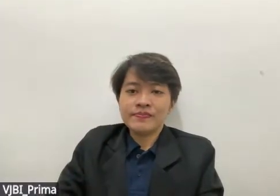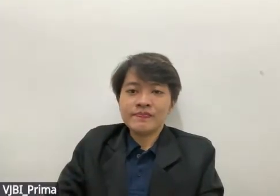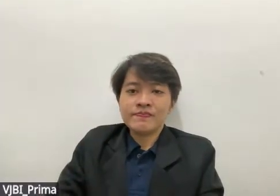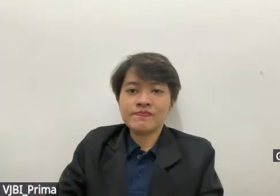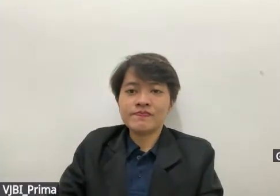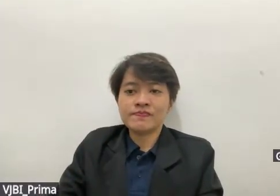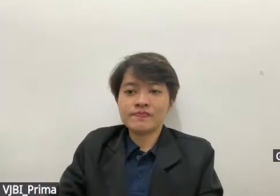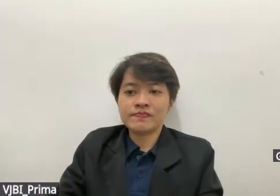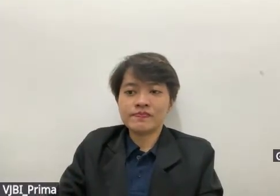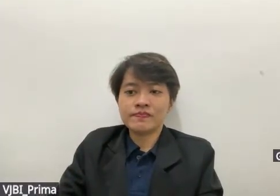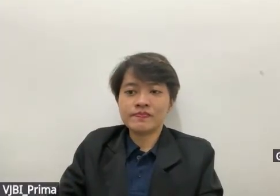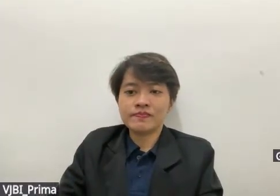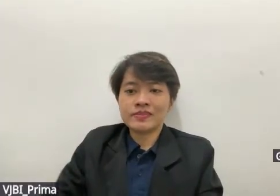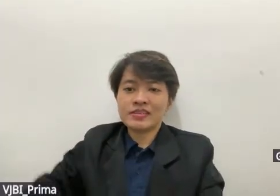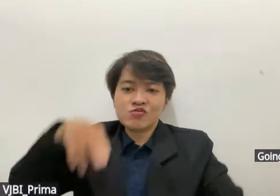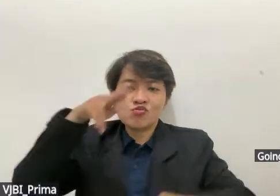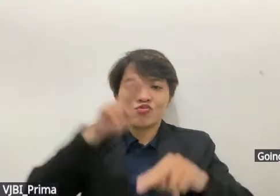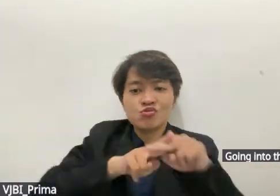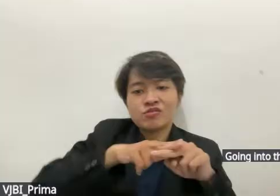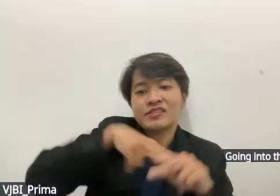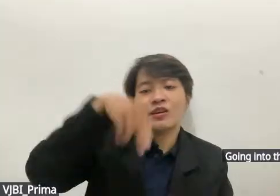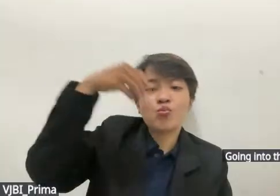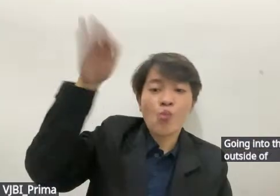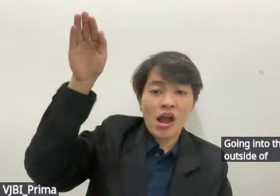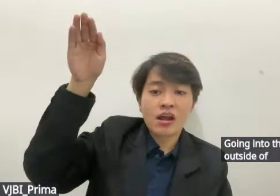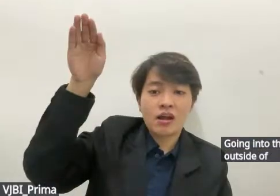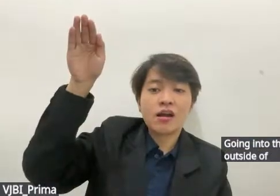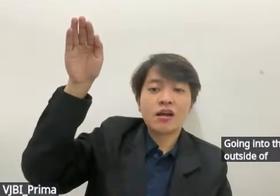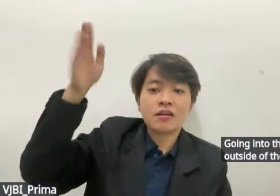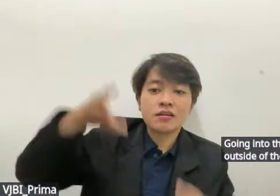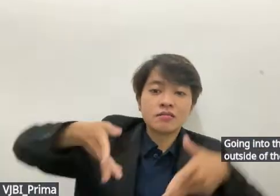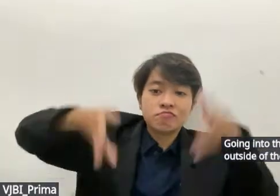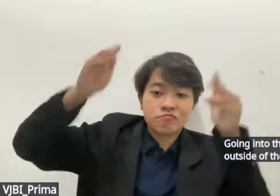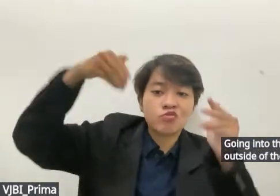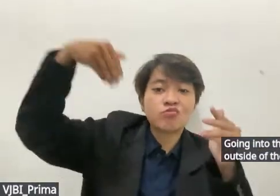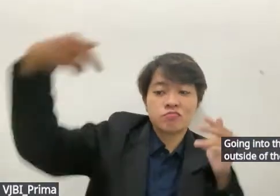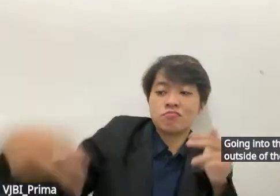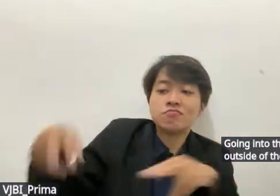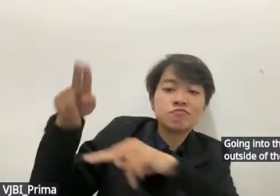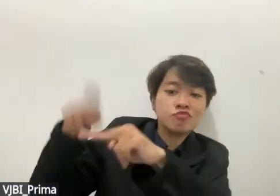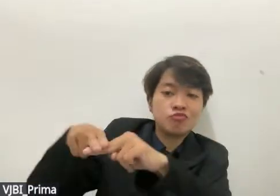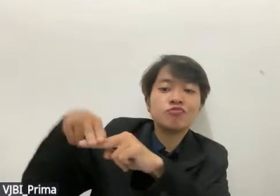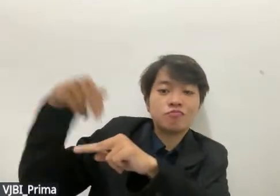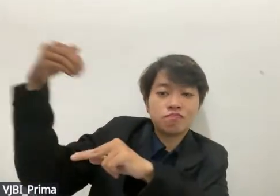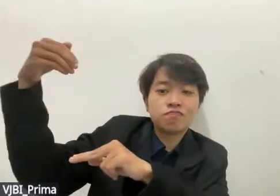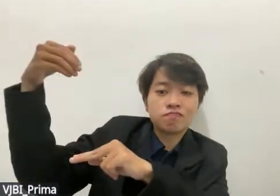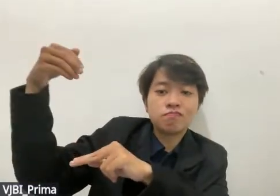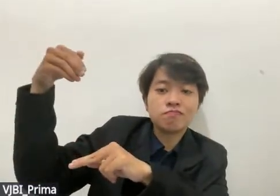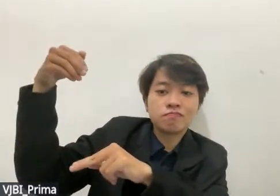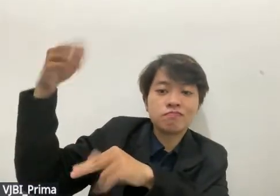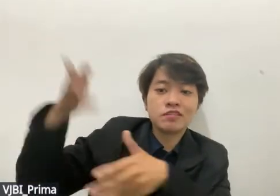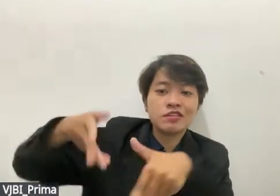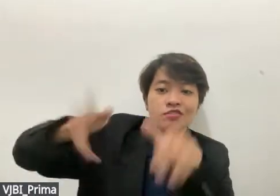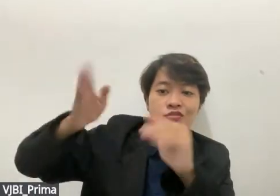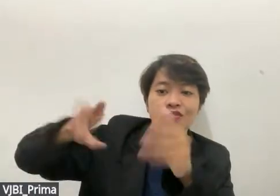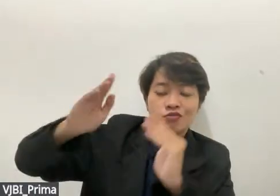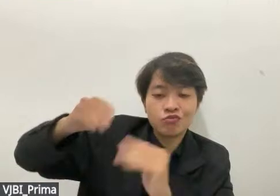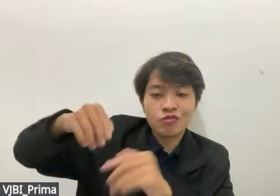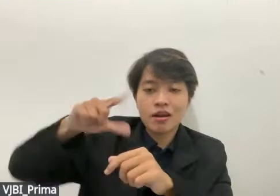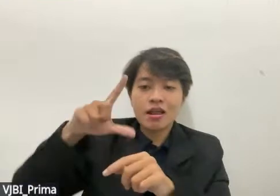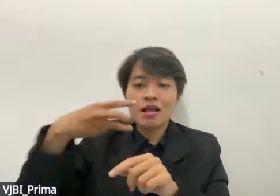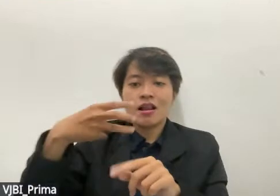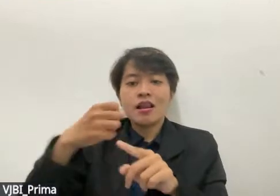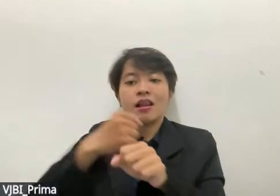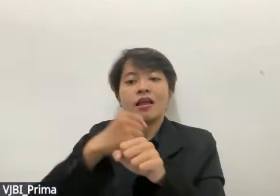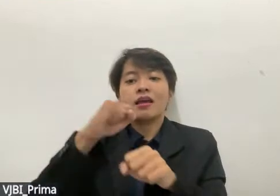sitting outside, literally sitting outside of the legislators' offices, saying, you